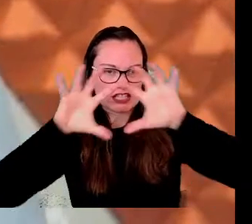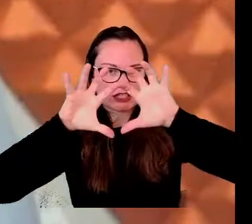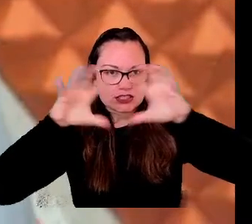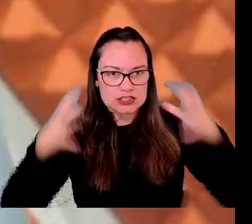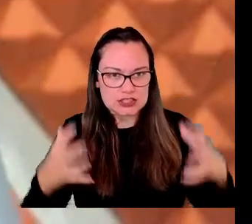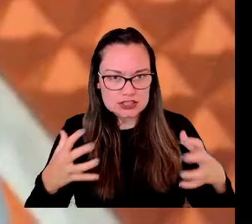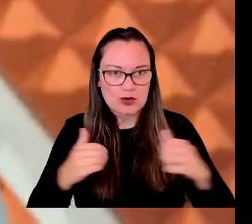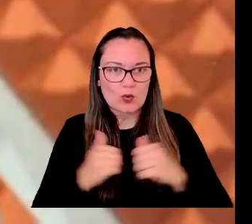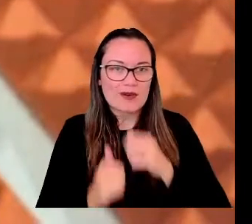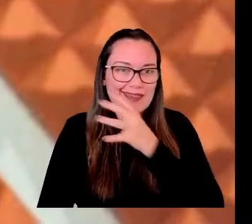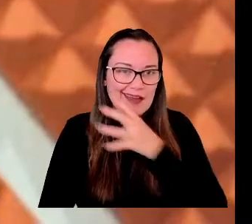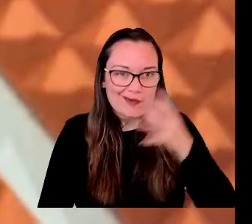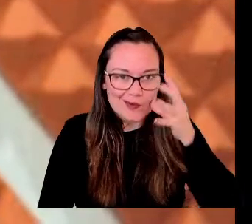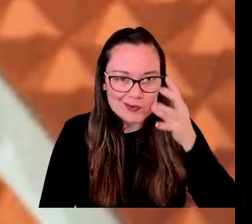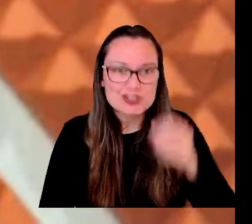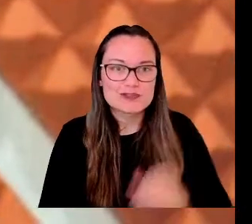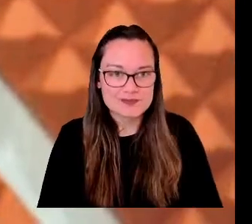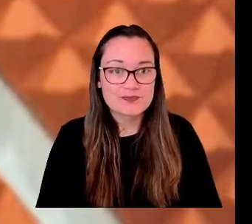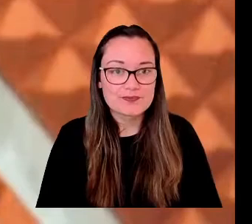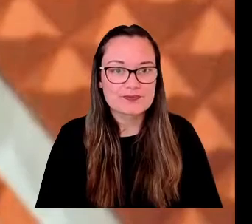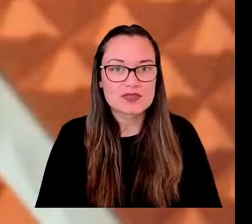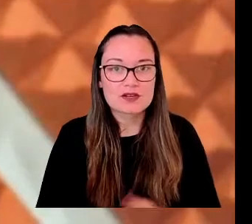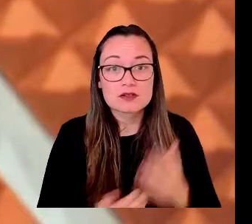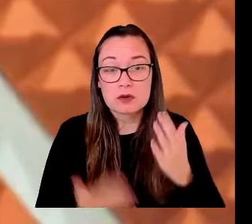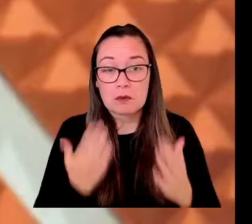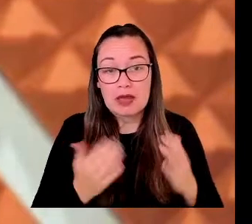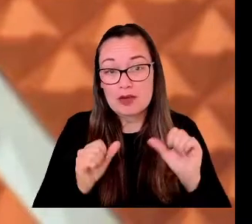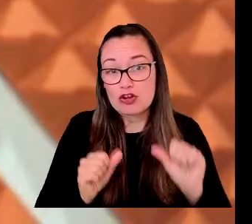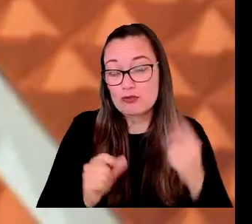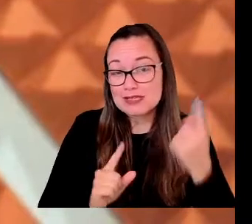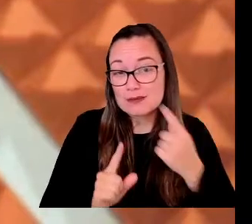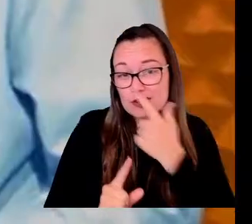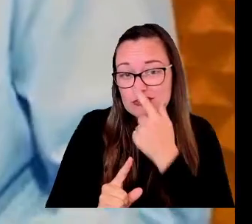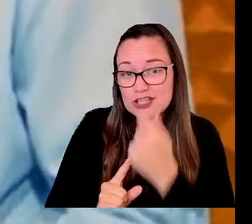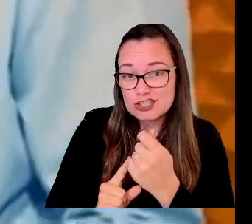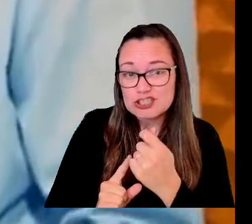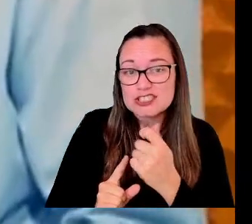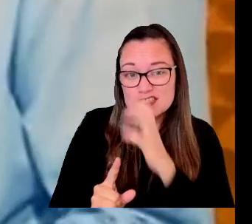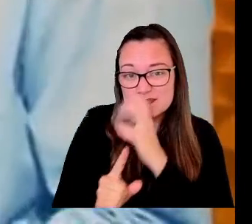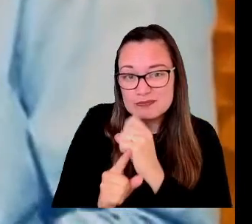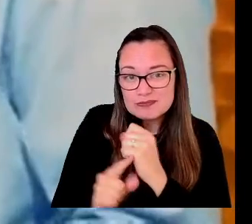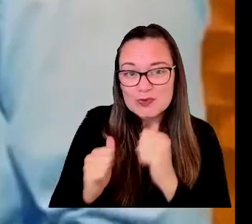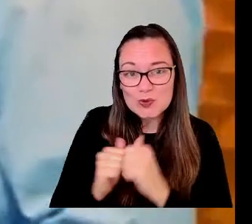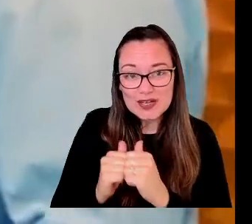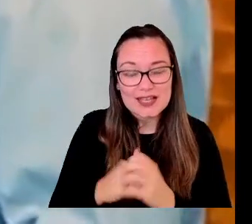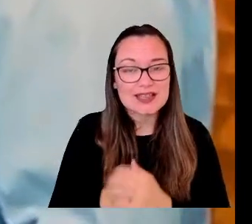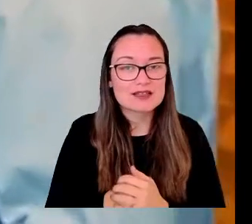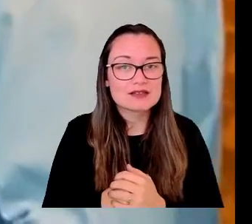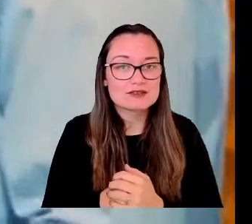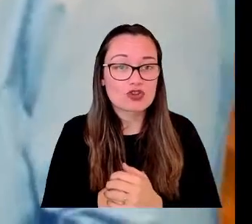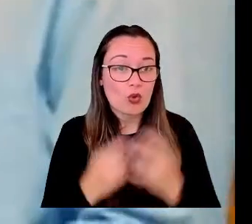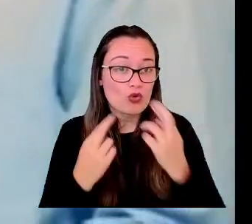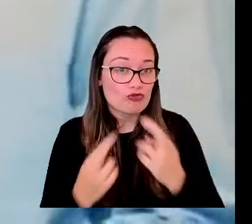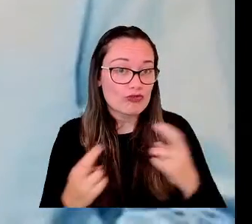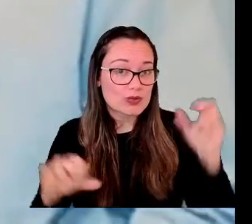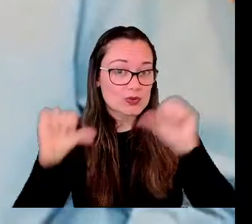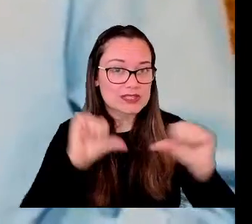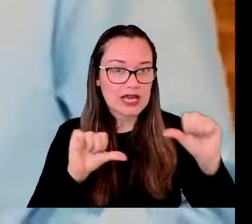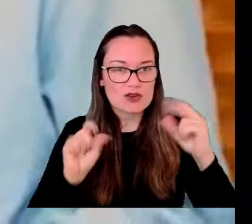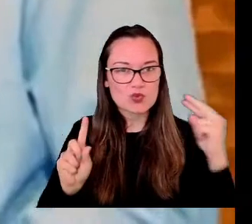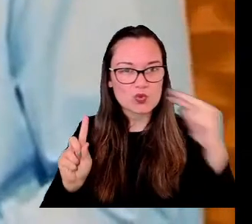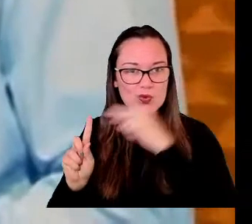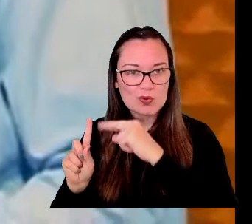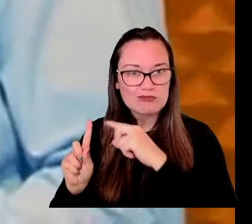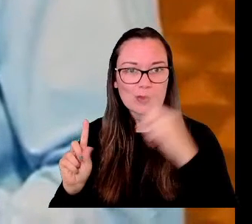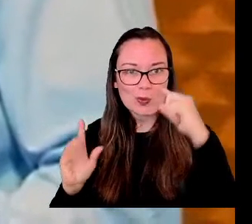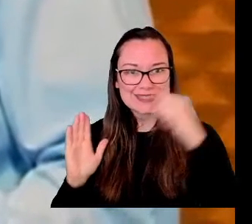interested in, depending on what you like to do in school and hobbies you might have. So resource science, and if you notice this is a solar panel